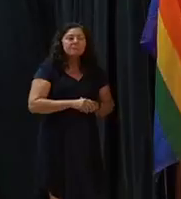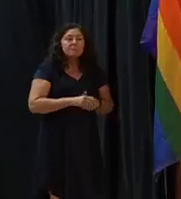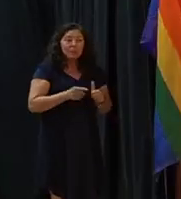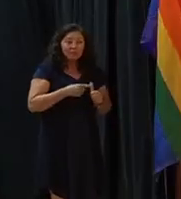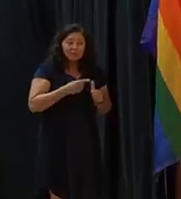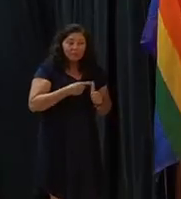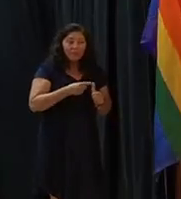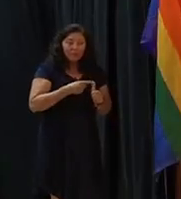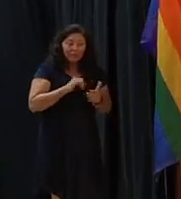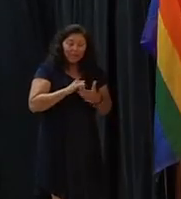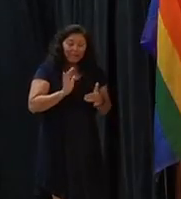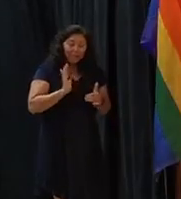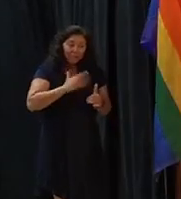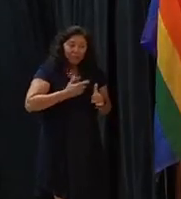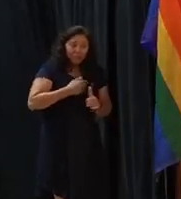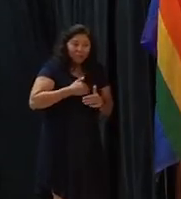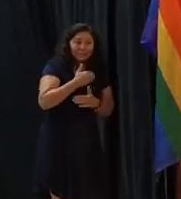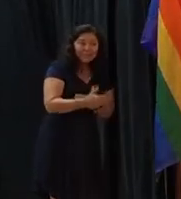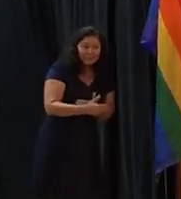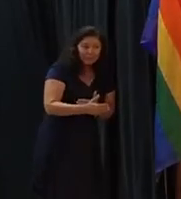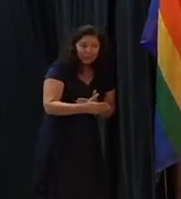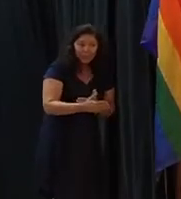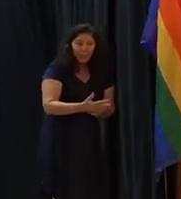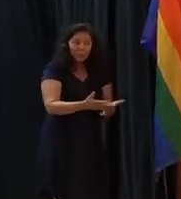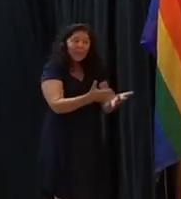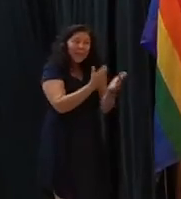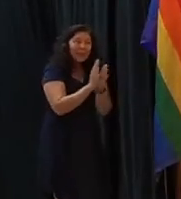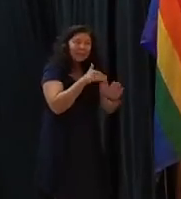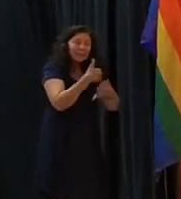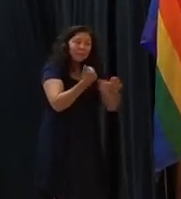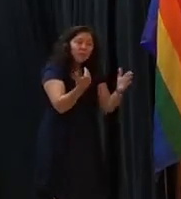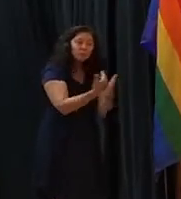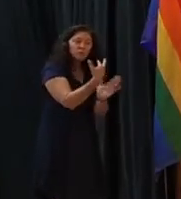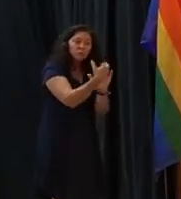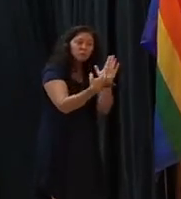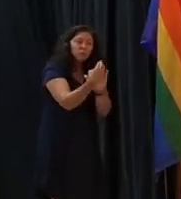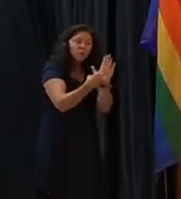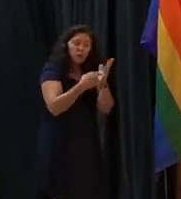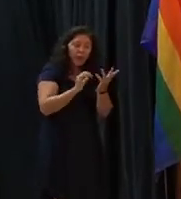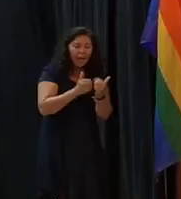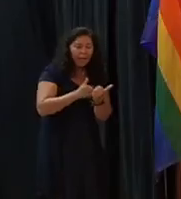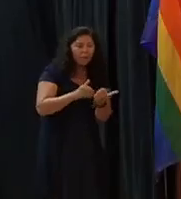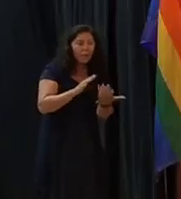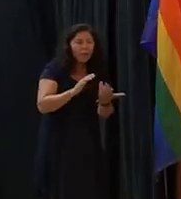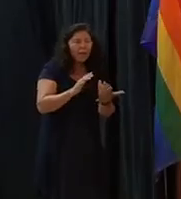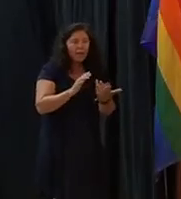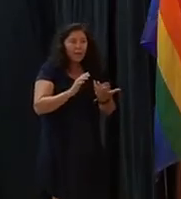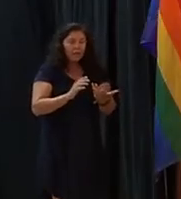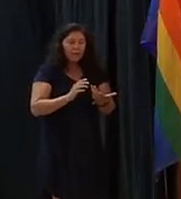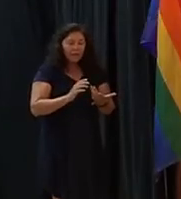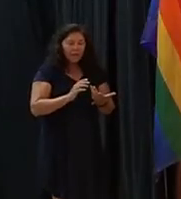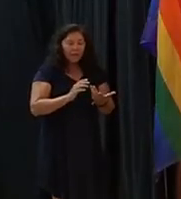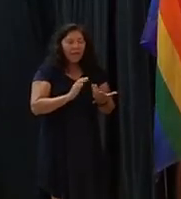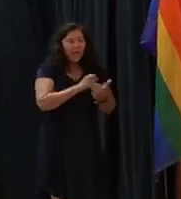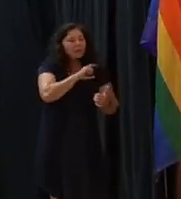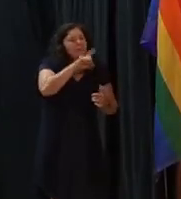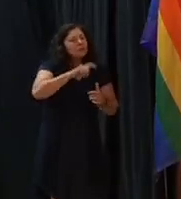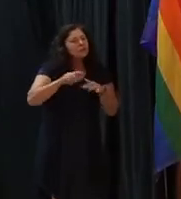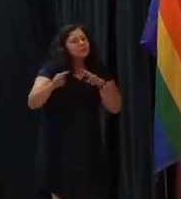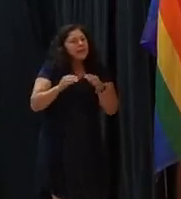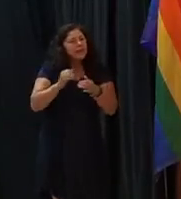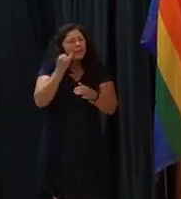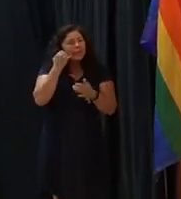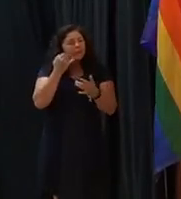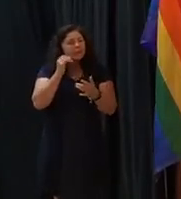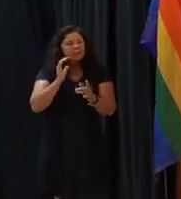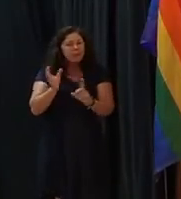we have done is to see that protocol of how the police should act in case they arrest or arrest